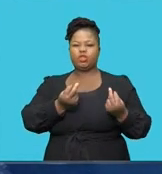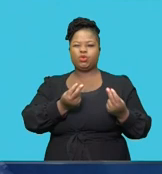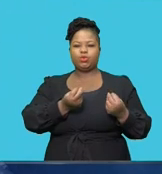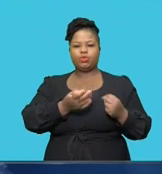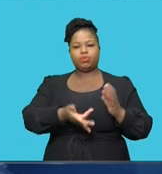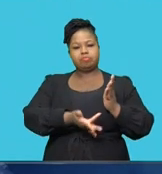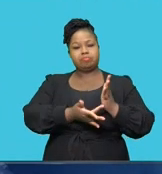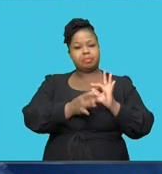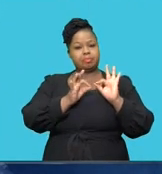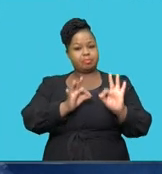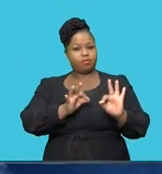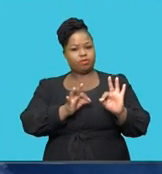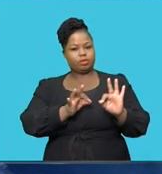trains